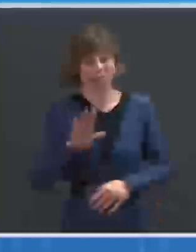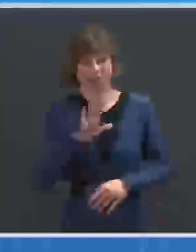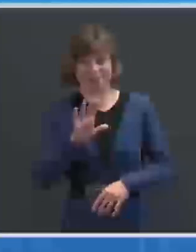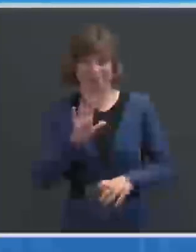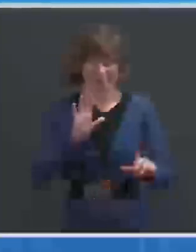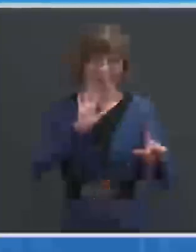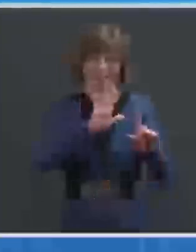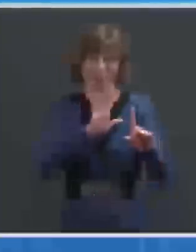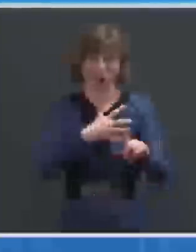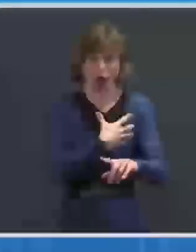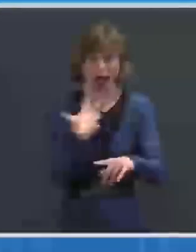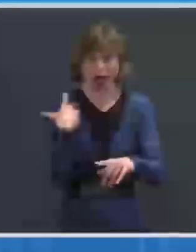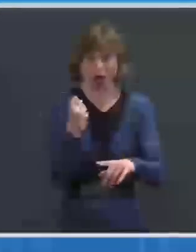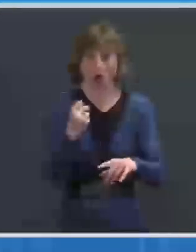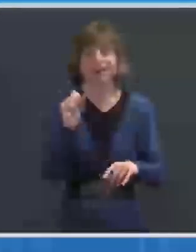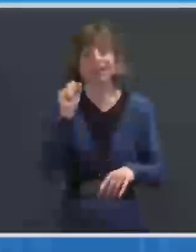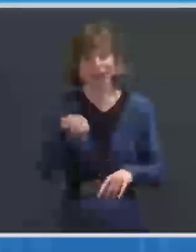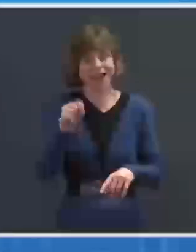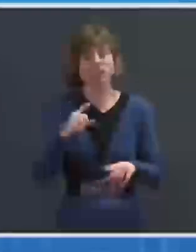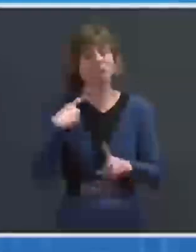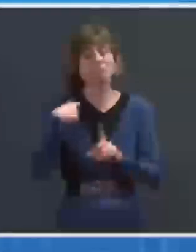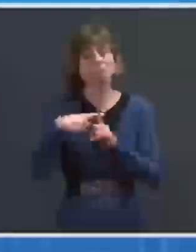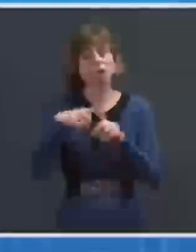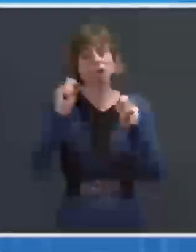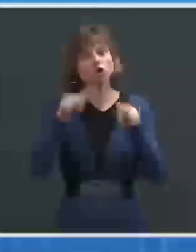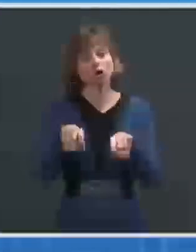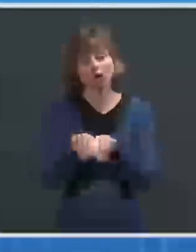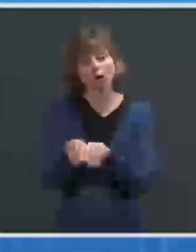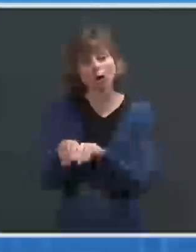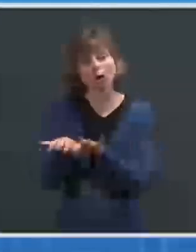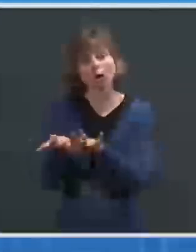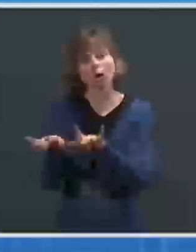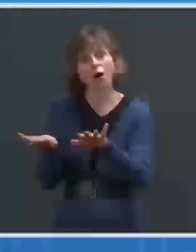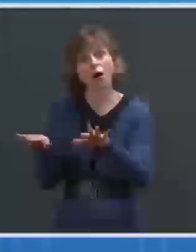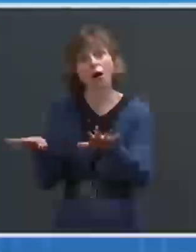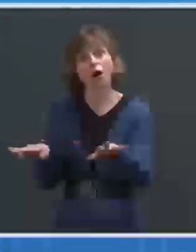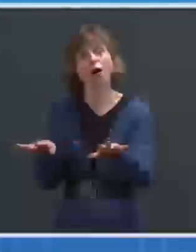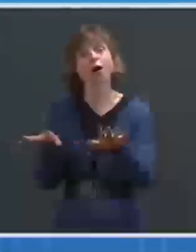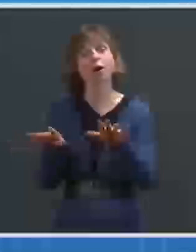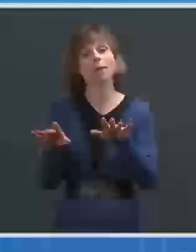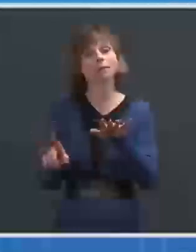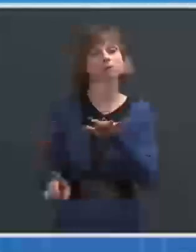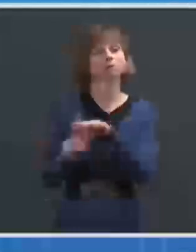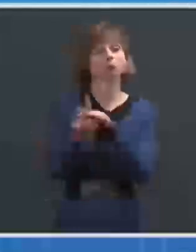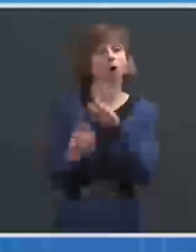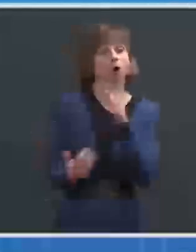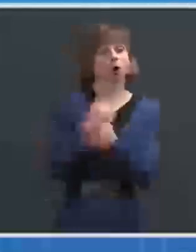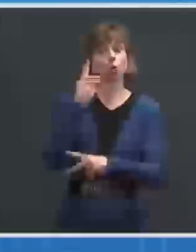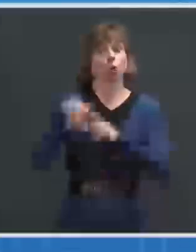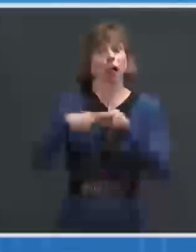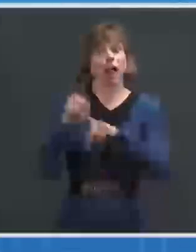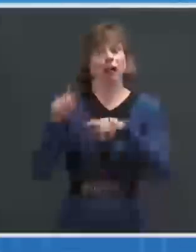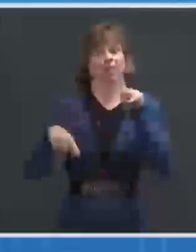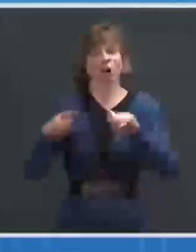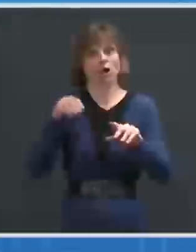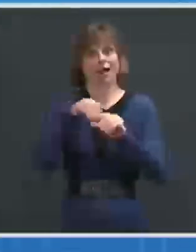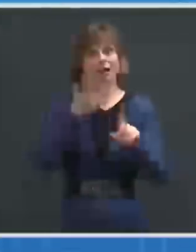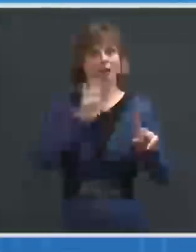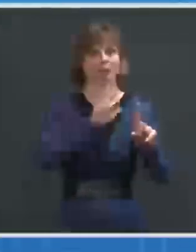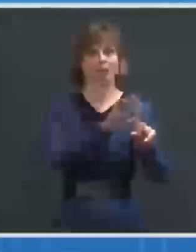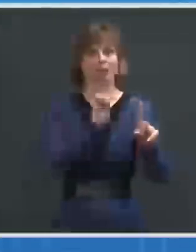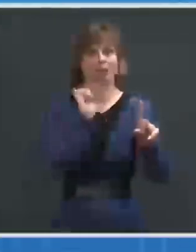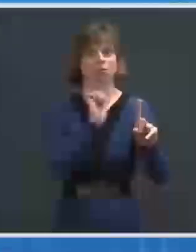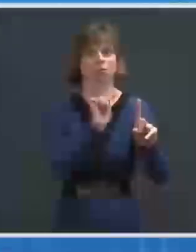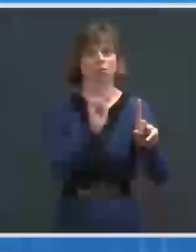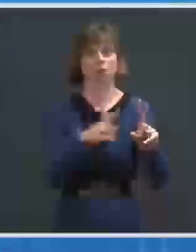but that could be the breeding ground of the emergence of variants, for the simple reason that